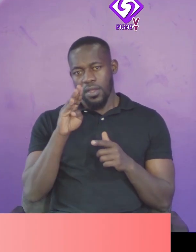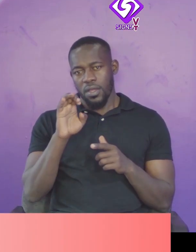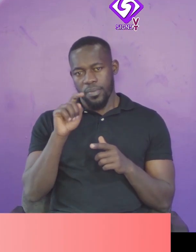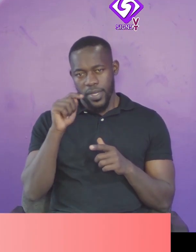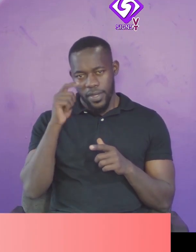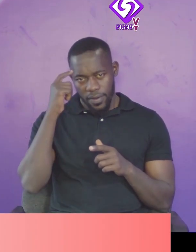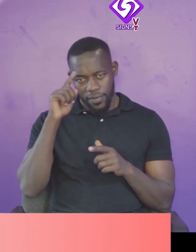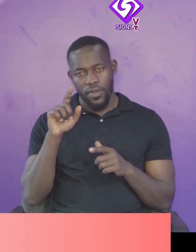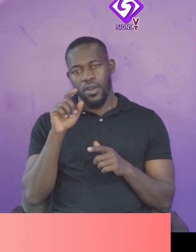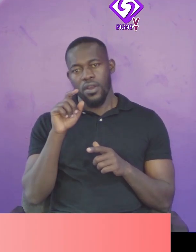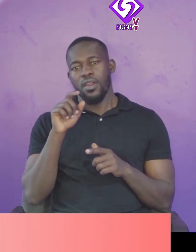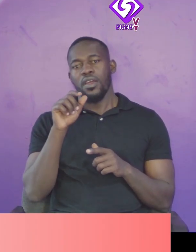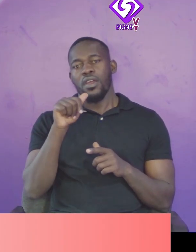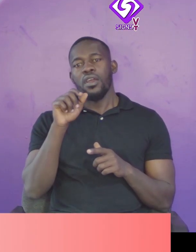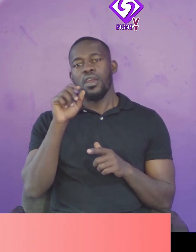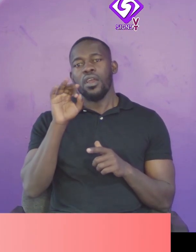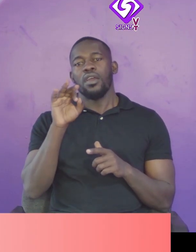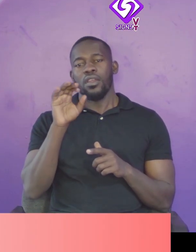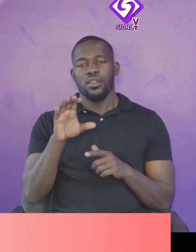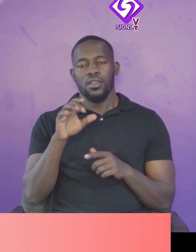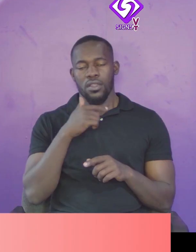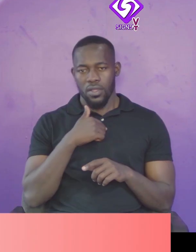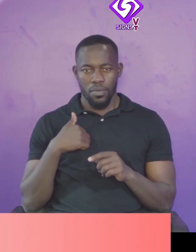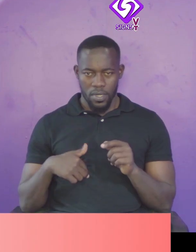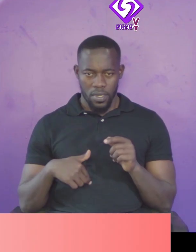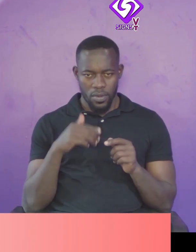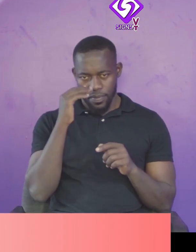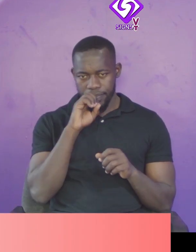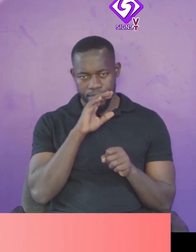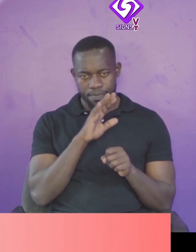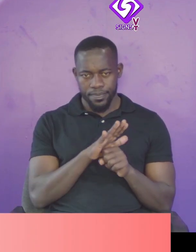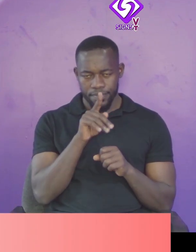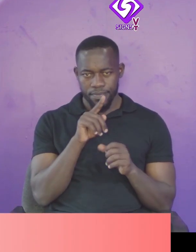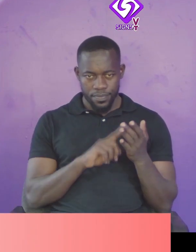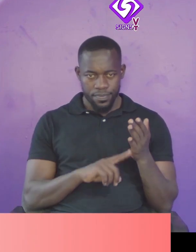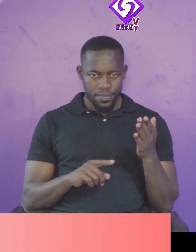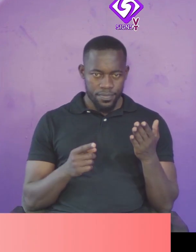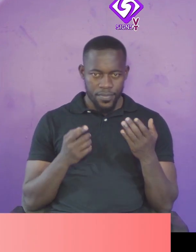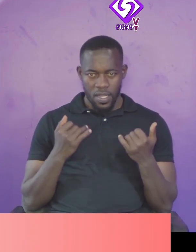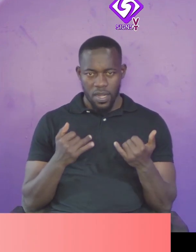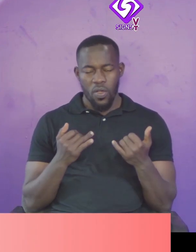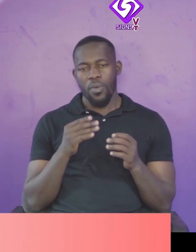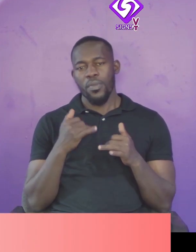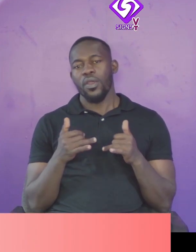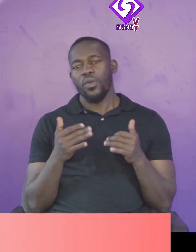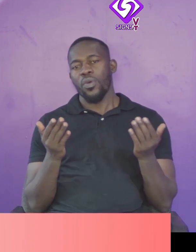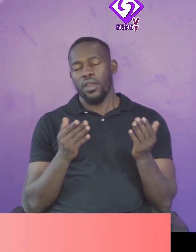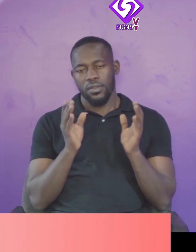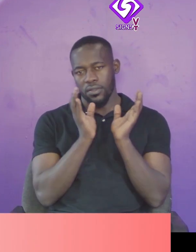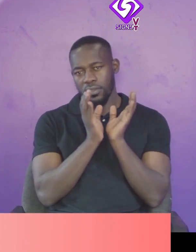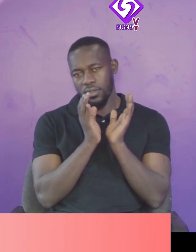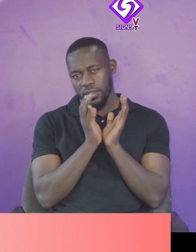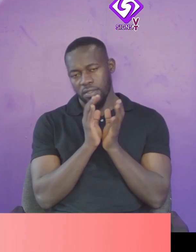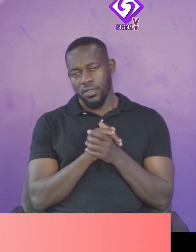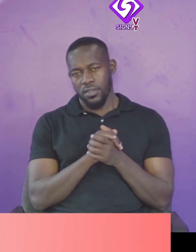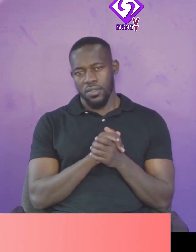AFC Leopards, because the only thing I'm assuring you, the game has been put at Kasarani. Yeah. So it